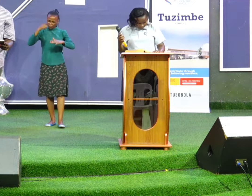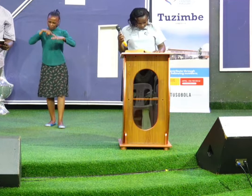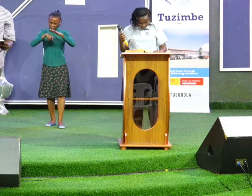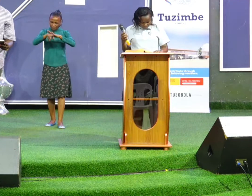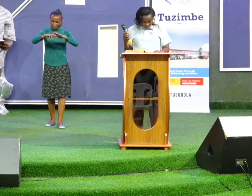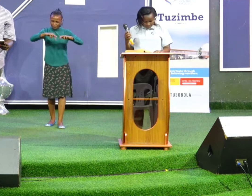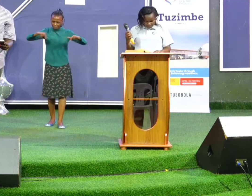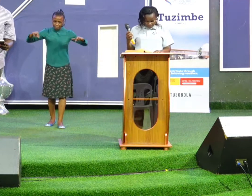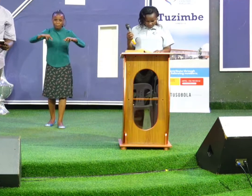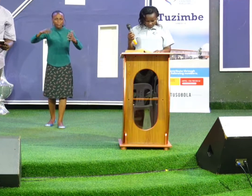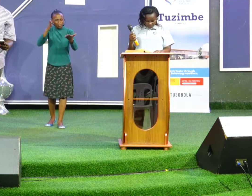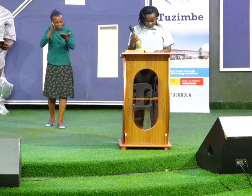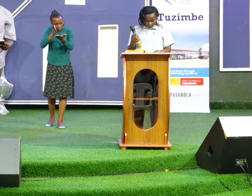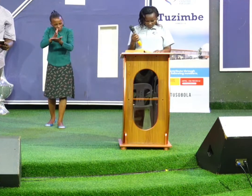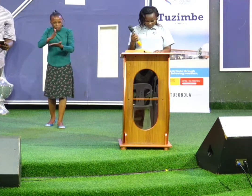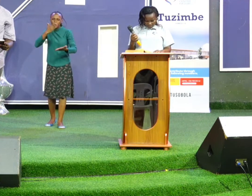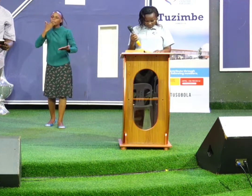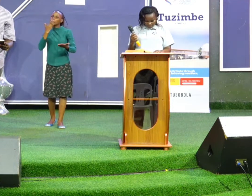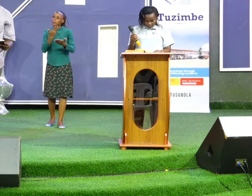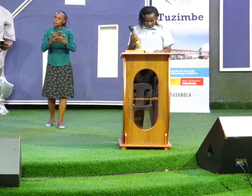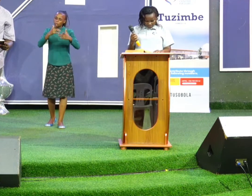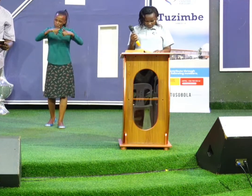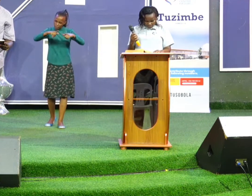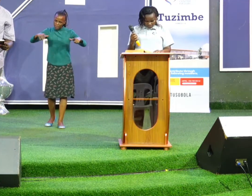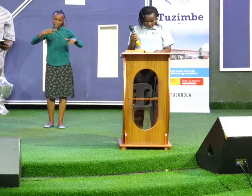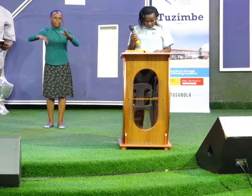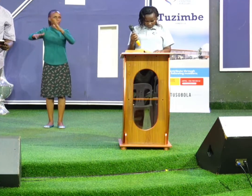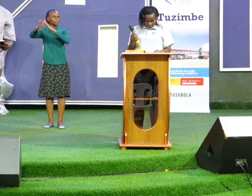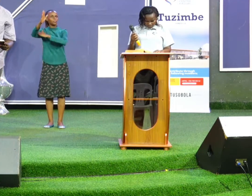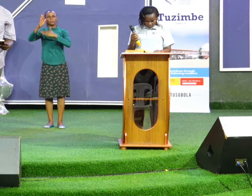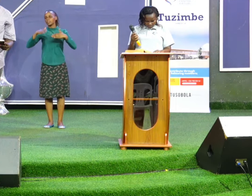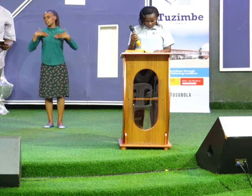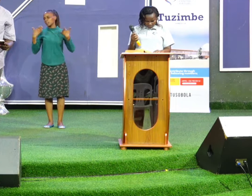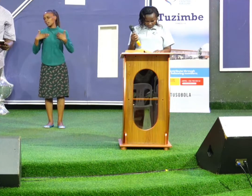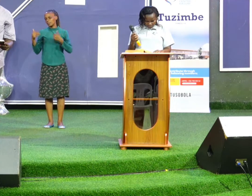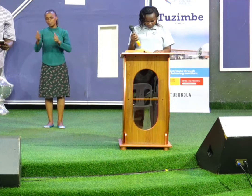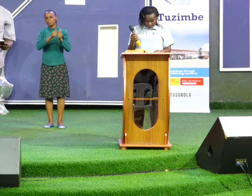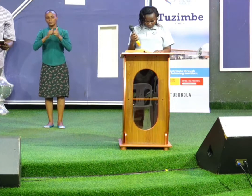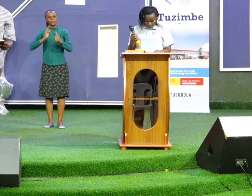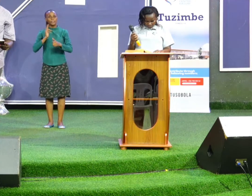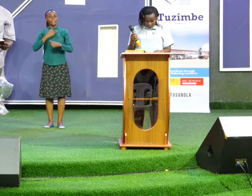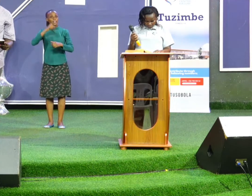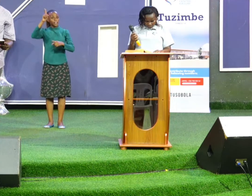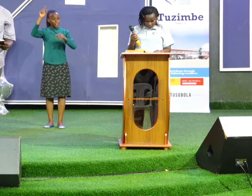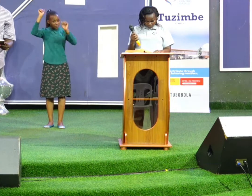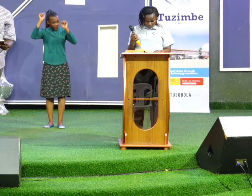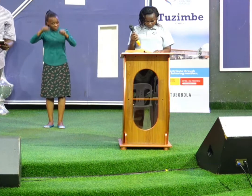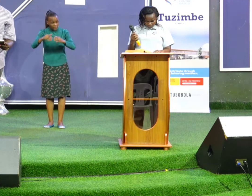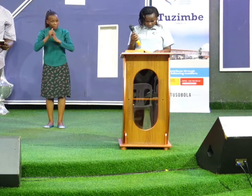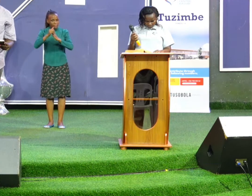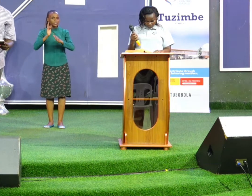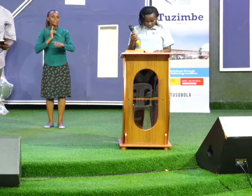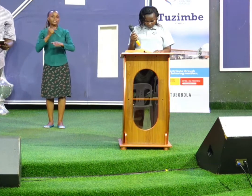an exceeding good land. If the Lord delight in us, then he will bring us into this